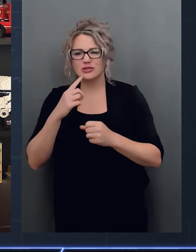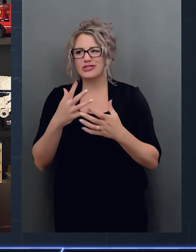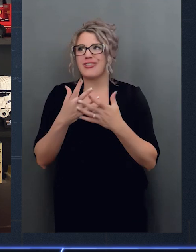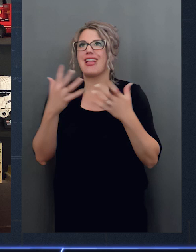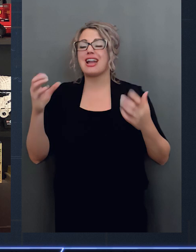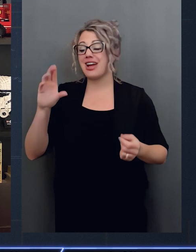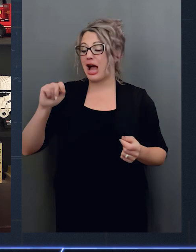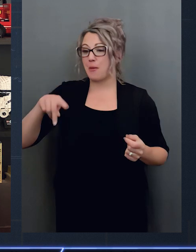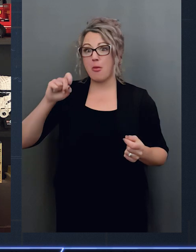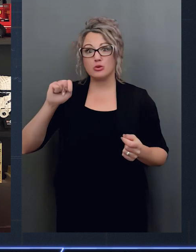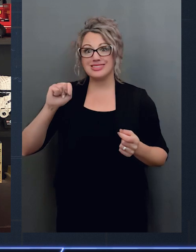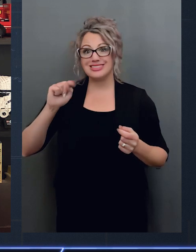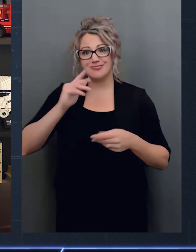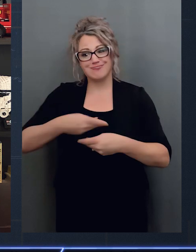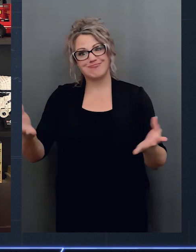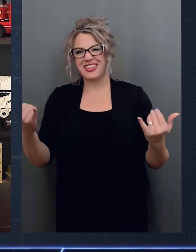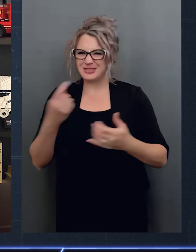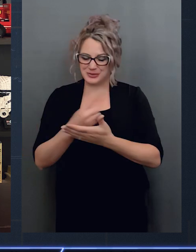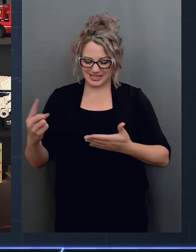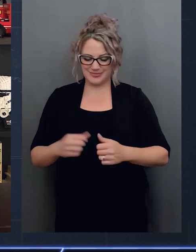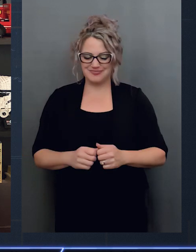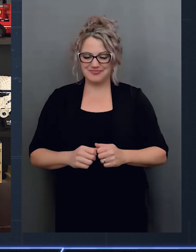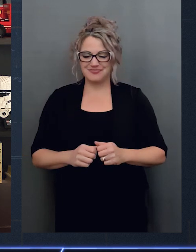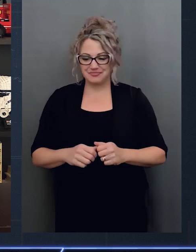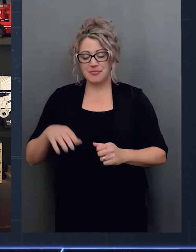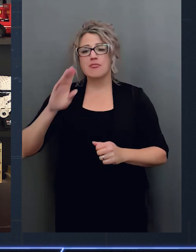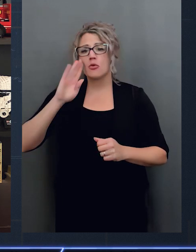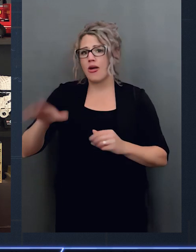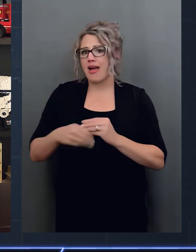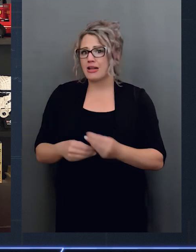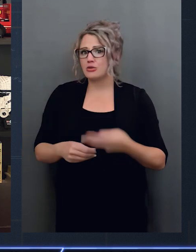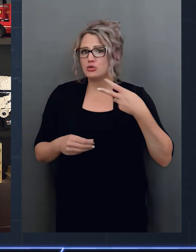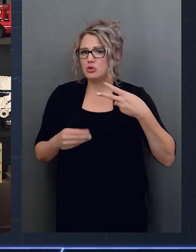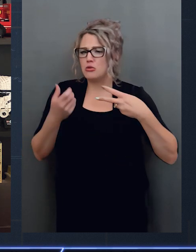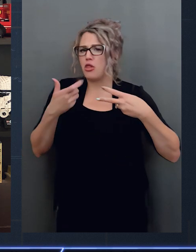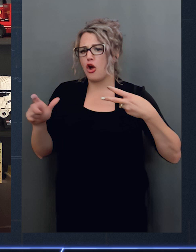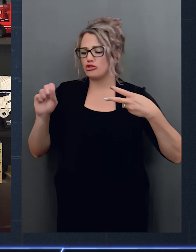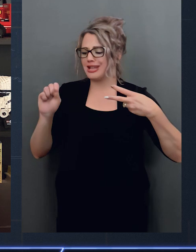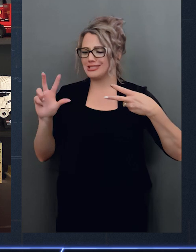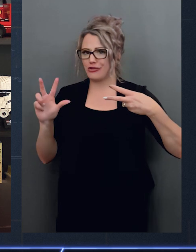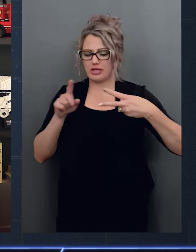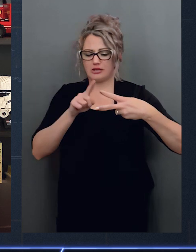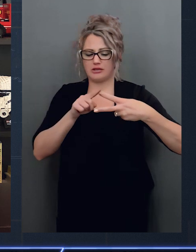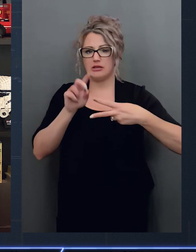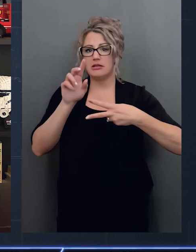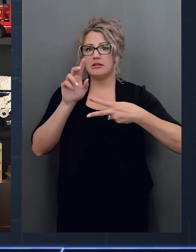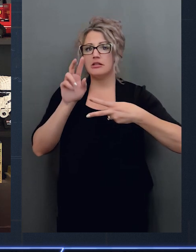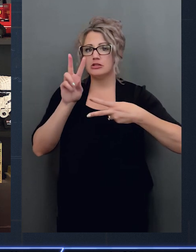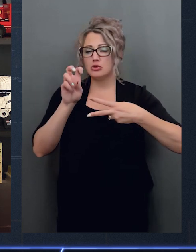of Outpost news this week. The first thing, we're adding two larger S3 storage tiers. The first one is